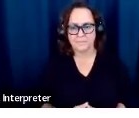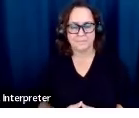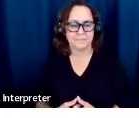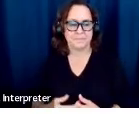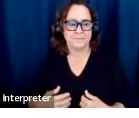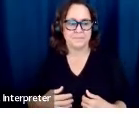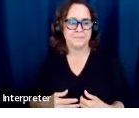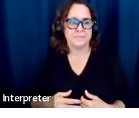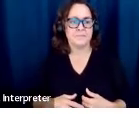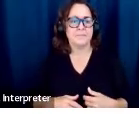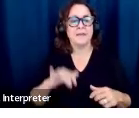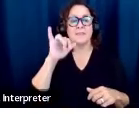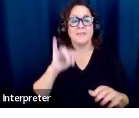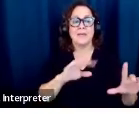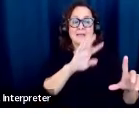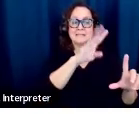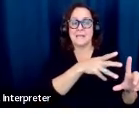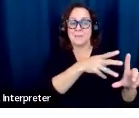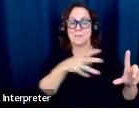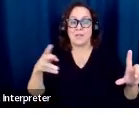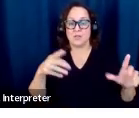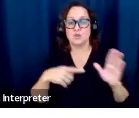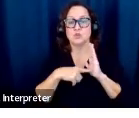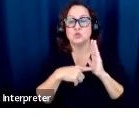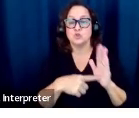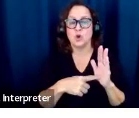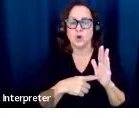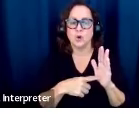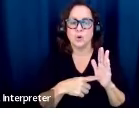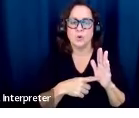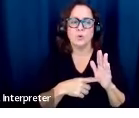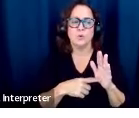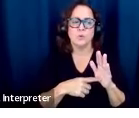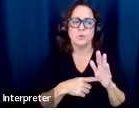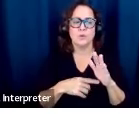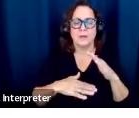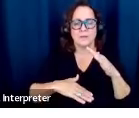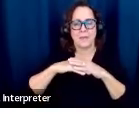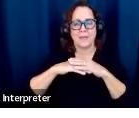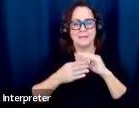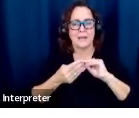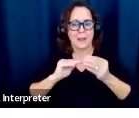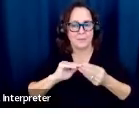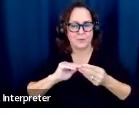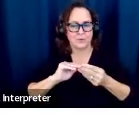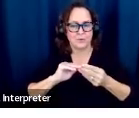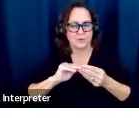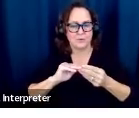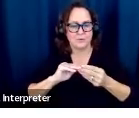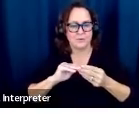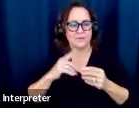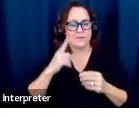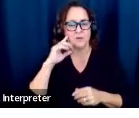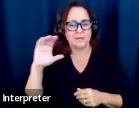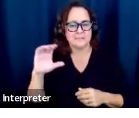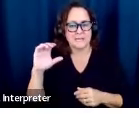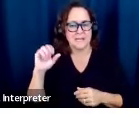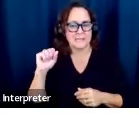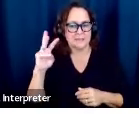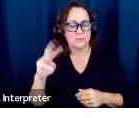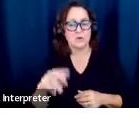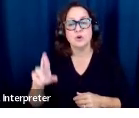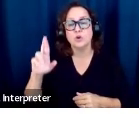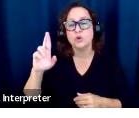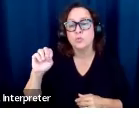Have this table here to show you the reserve capacity numbers for the CSW. And so reserve